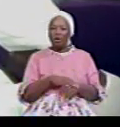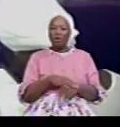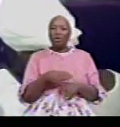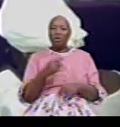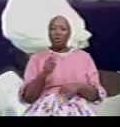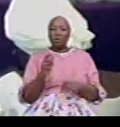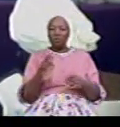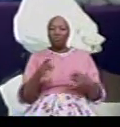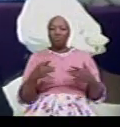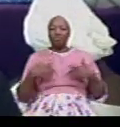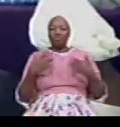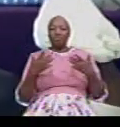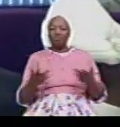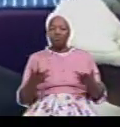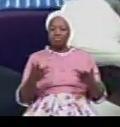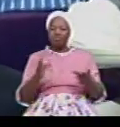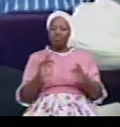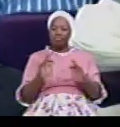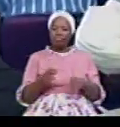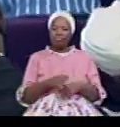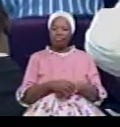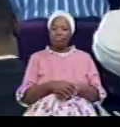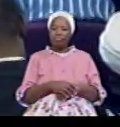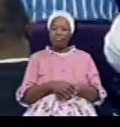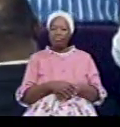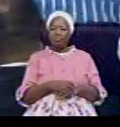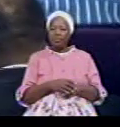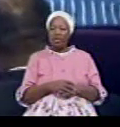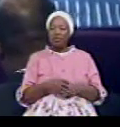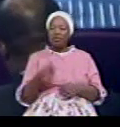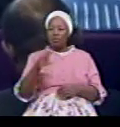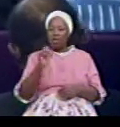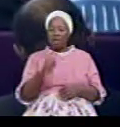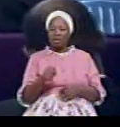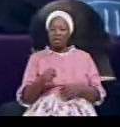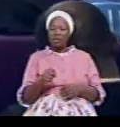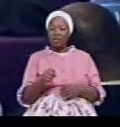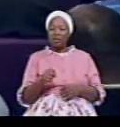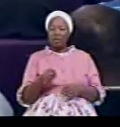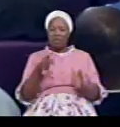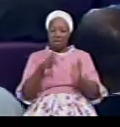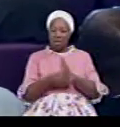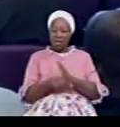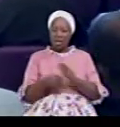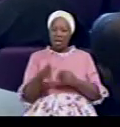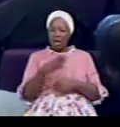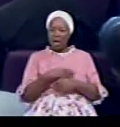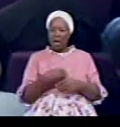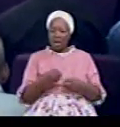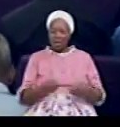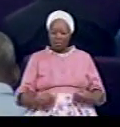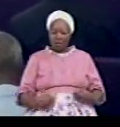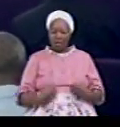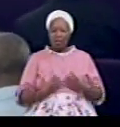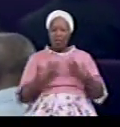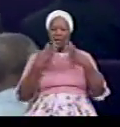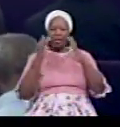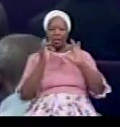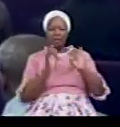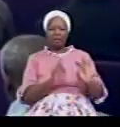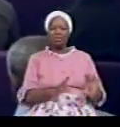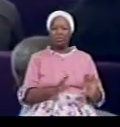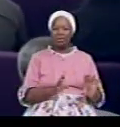website, on the net. You can kill and stimulate hatred